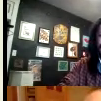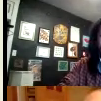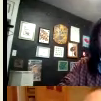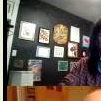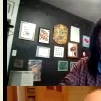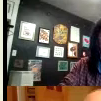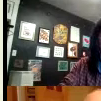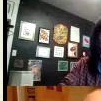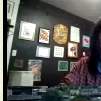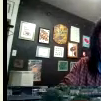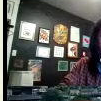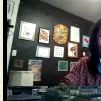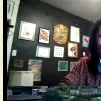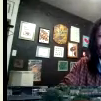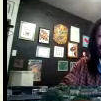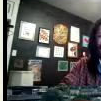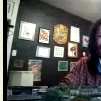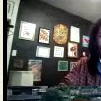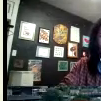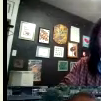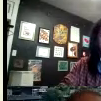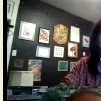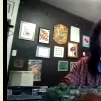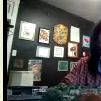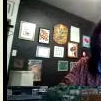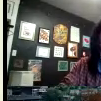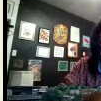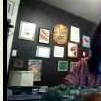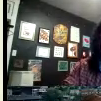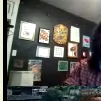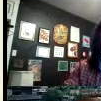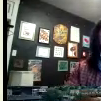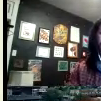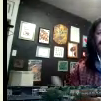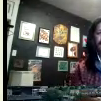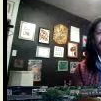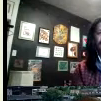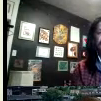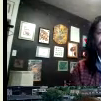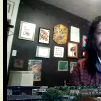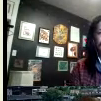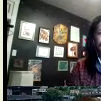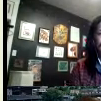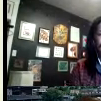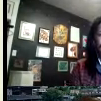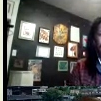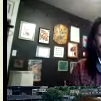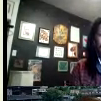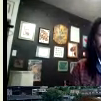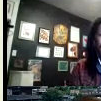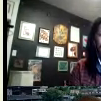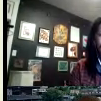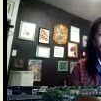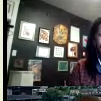chat, maybe, and Sure, then we can go to the Yeah, a lot of the questions are basically around like